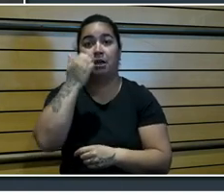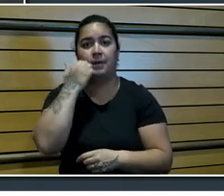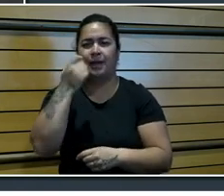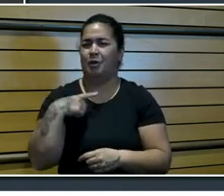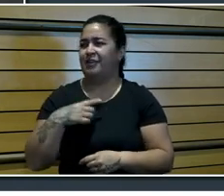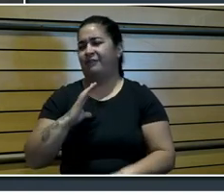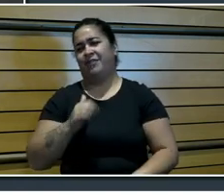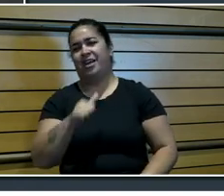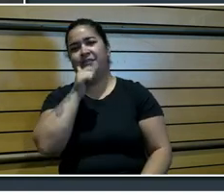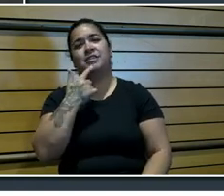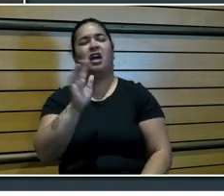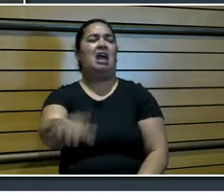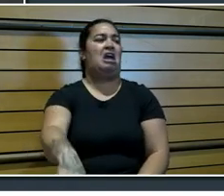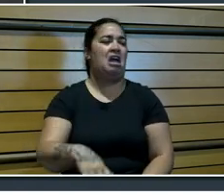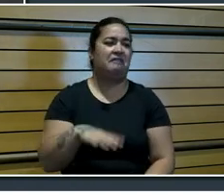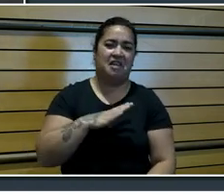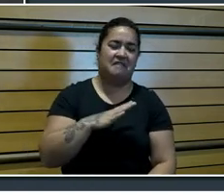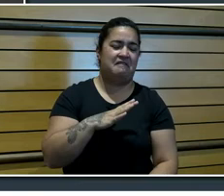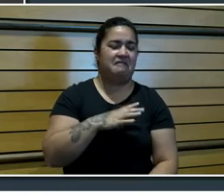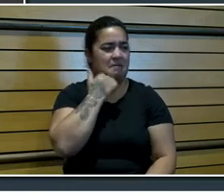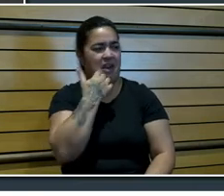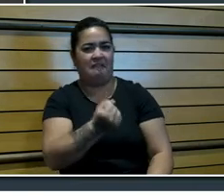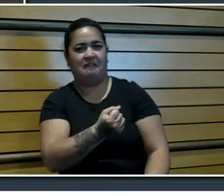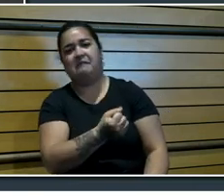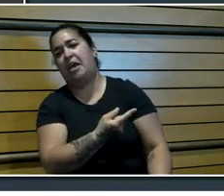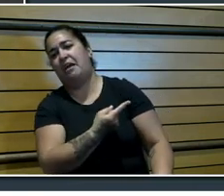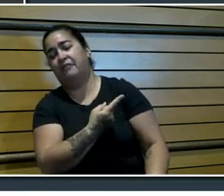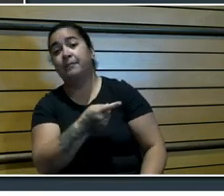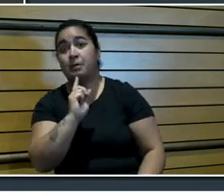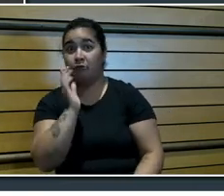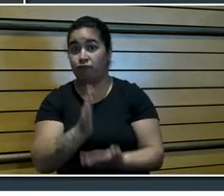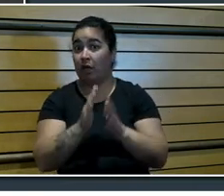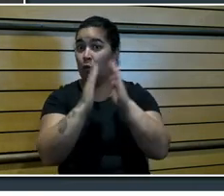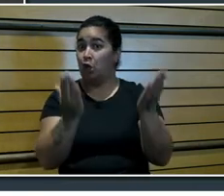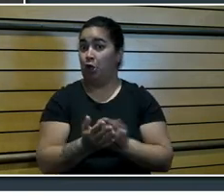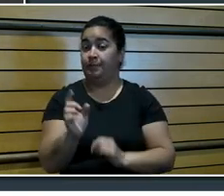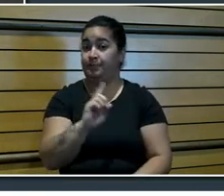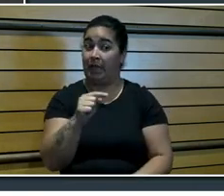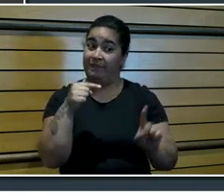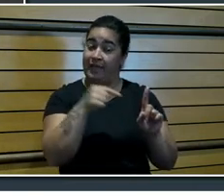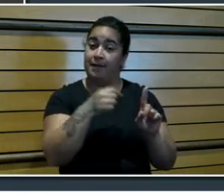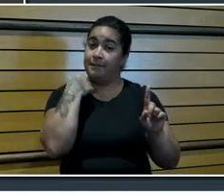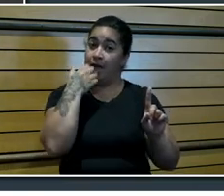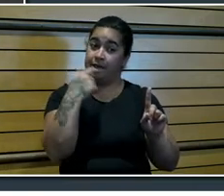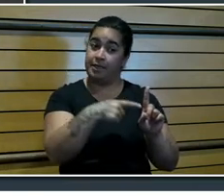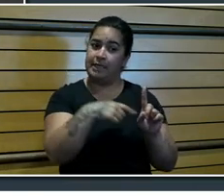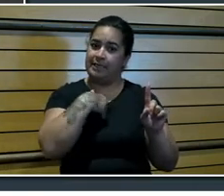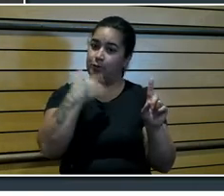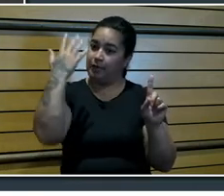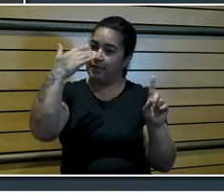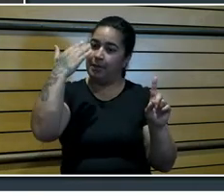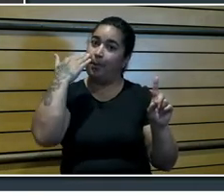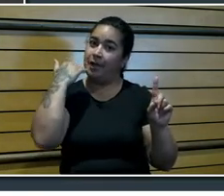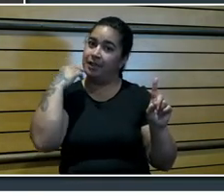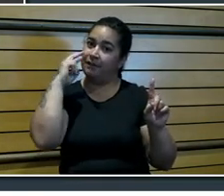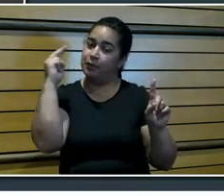nah, we've got a Māori sitting there, we're fine. But in reality, that Māori has to think about Pākehā views and